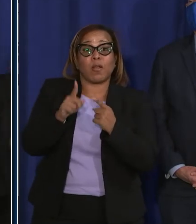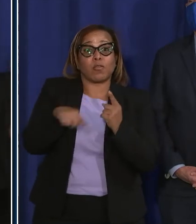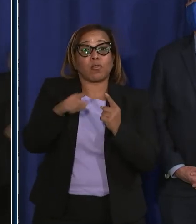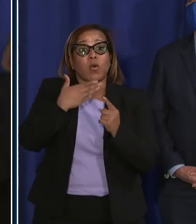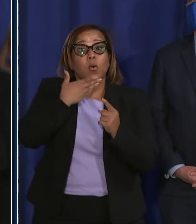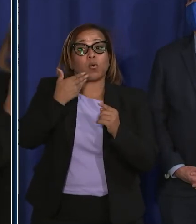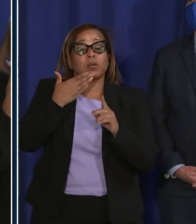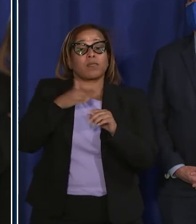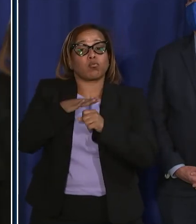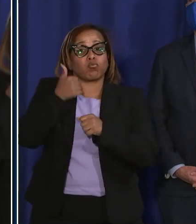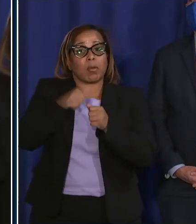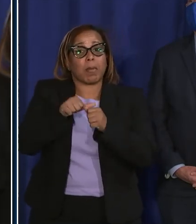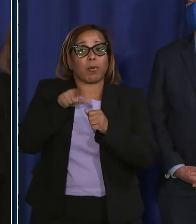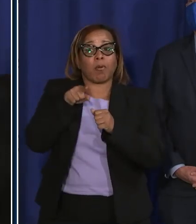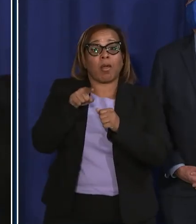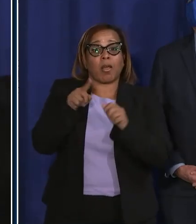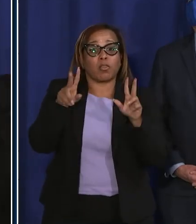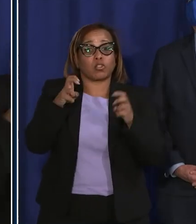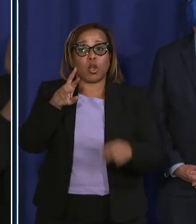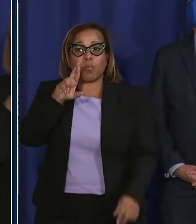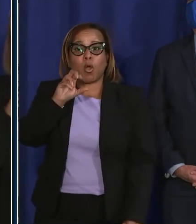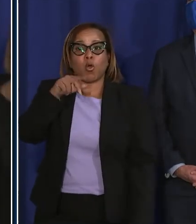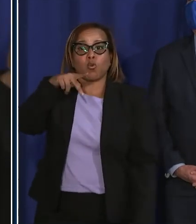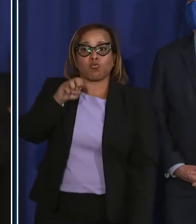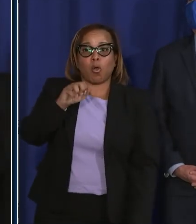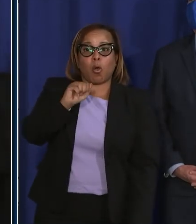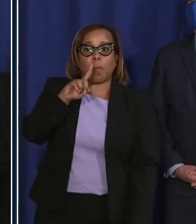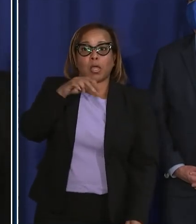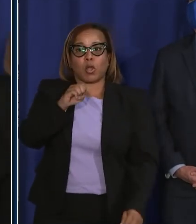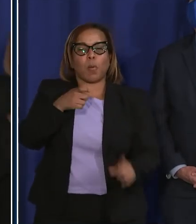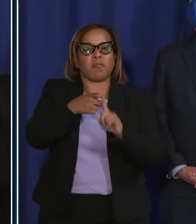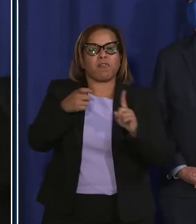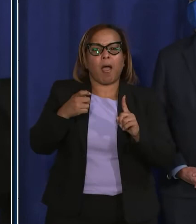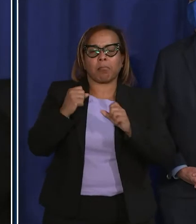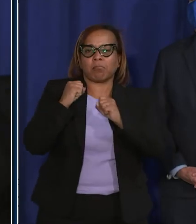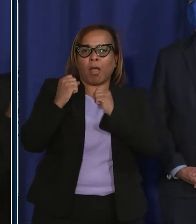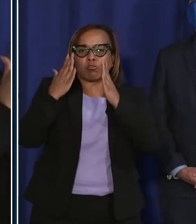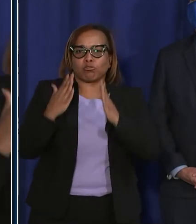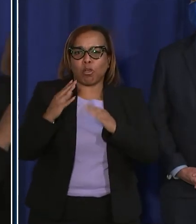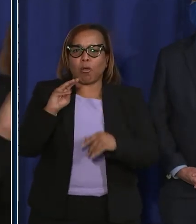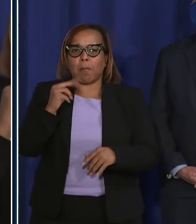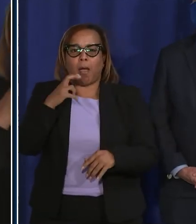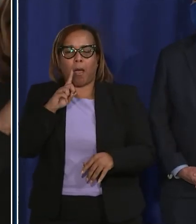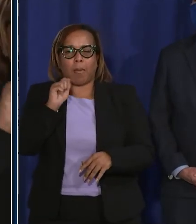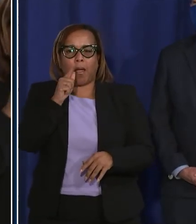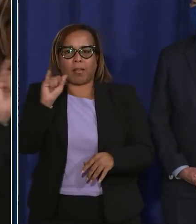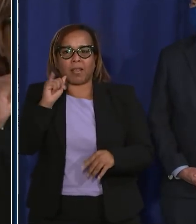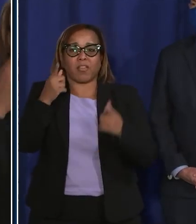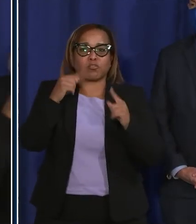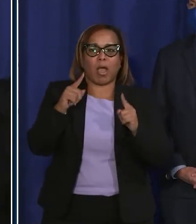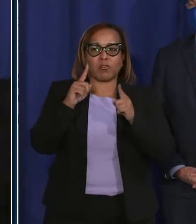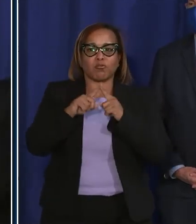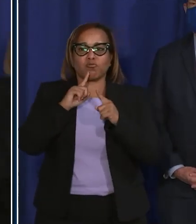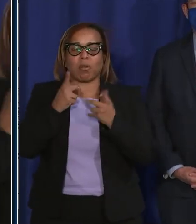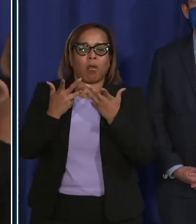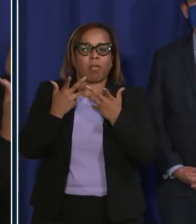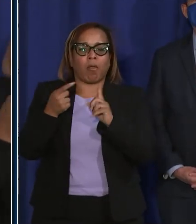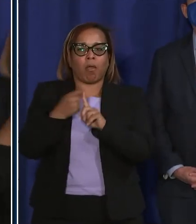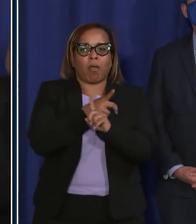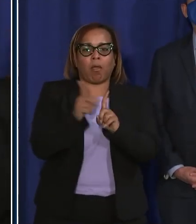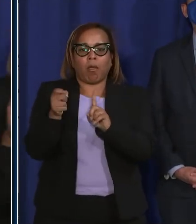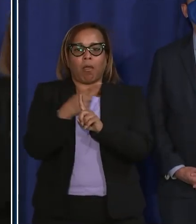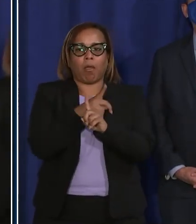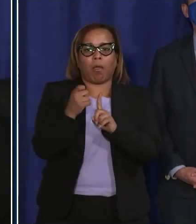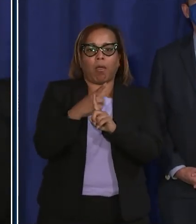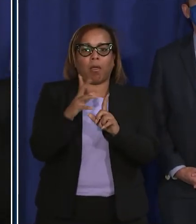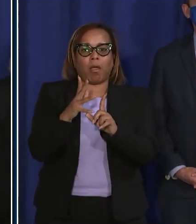are old enough to remember the term rope-a-dope from, I think, Muhammad Ali boxing, they tried to rope-a-dope us. They didn't come to the table.